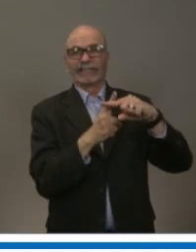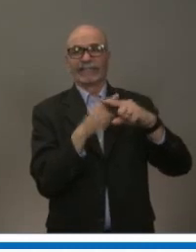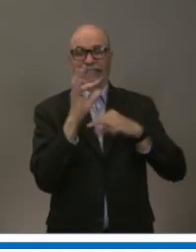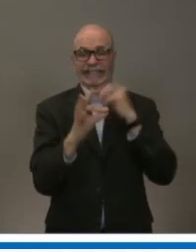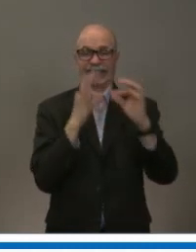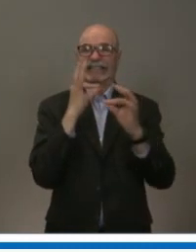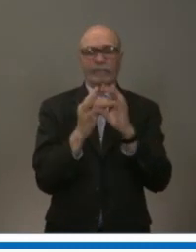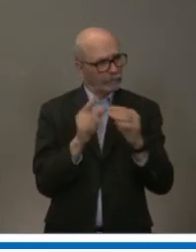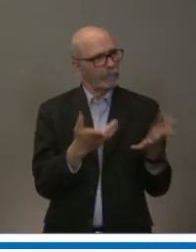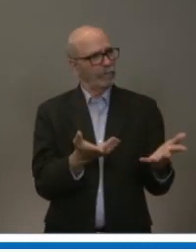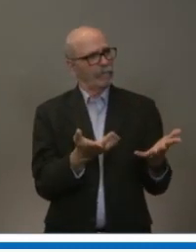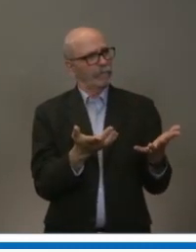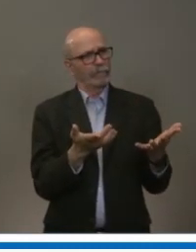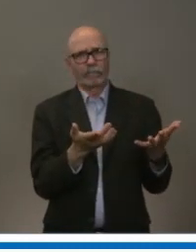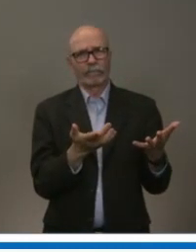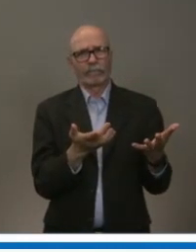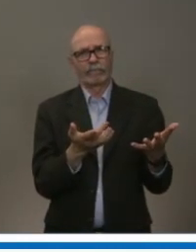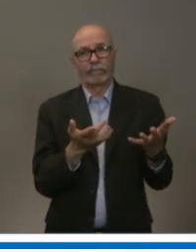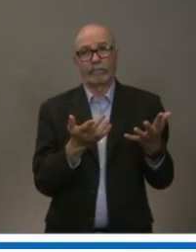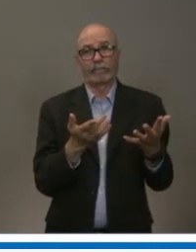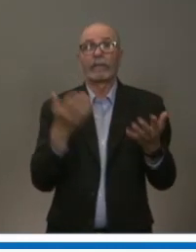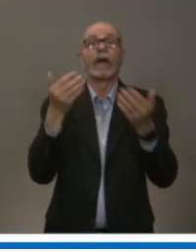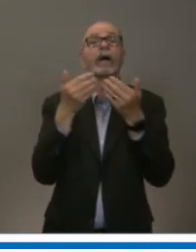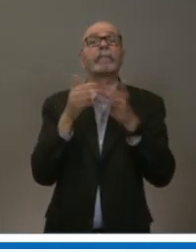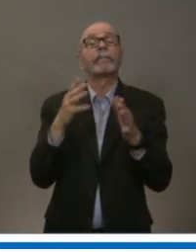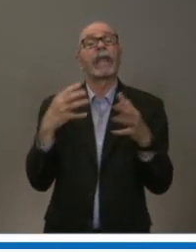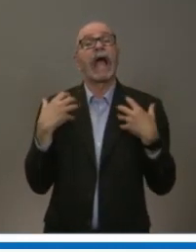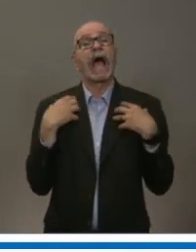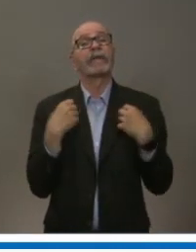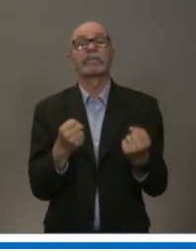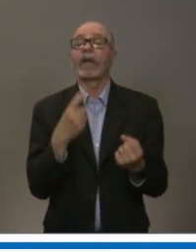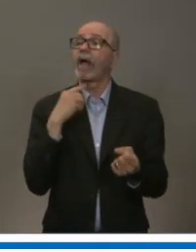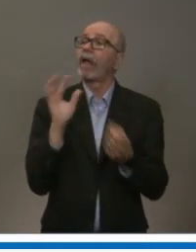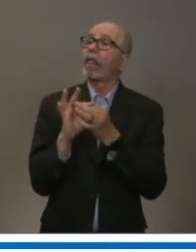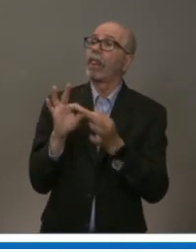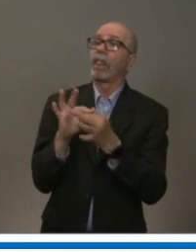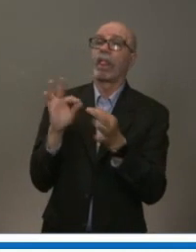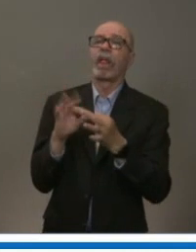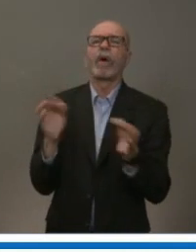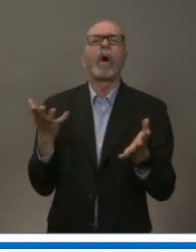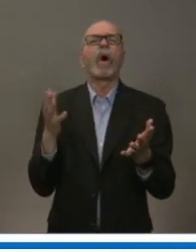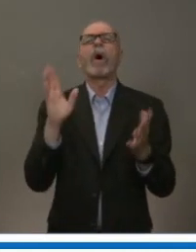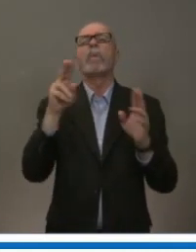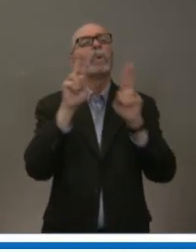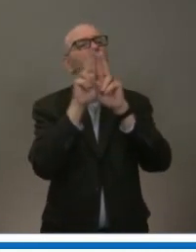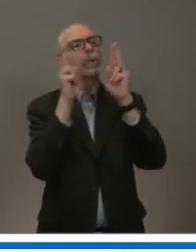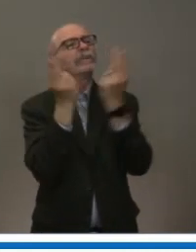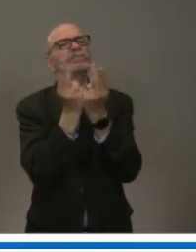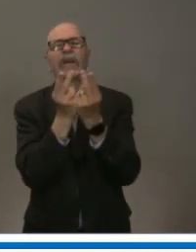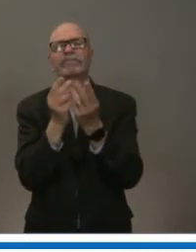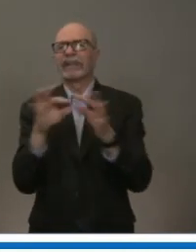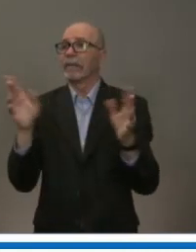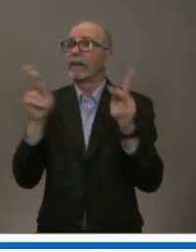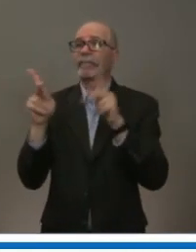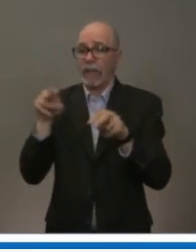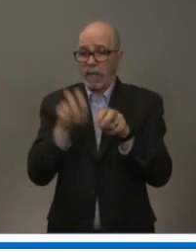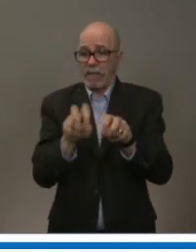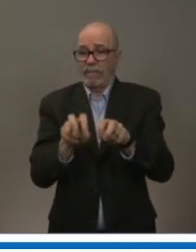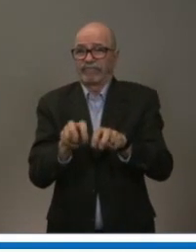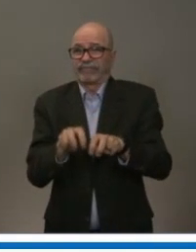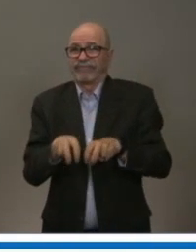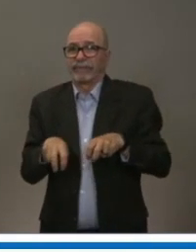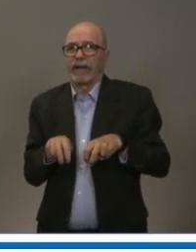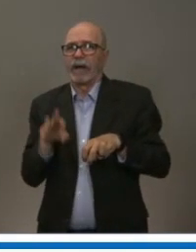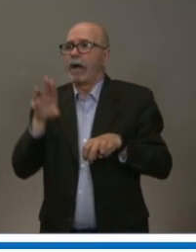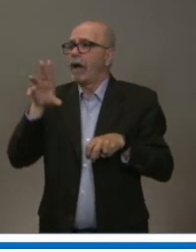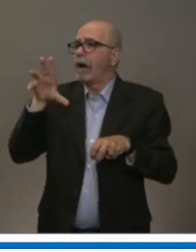public health perspective, the union's talking about concerns with crowding on buses and cleaning measures. I guess from a public health perspective, what are your